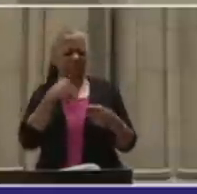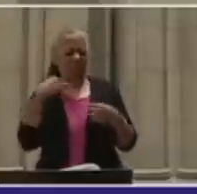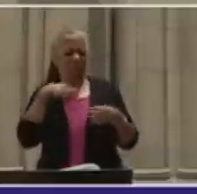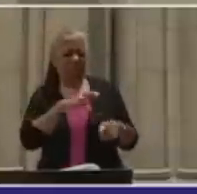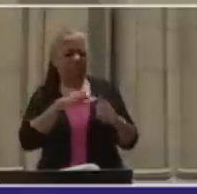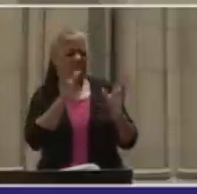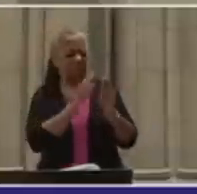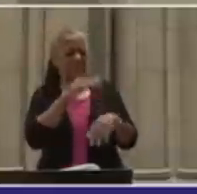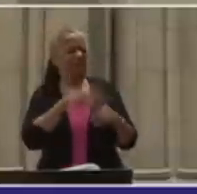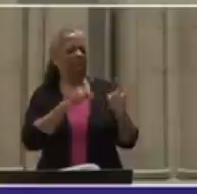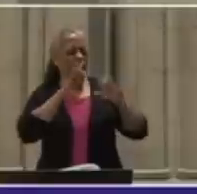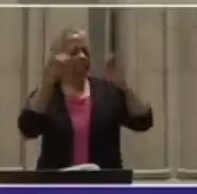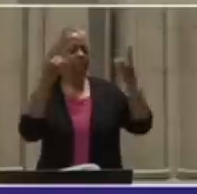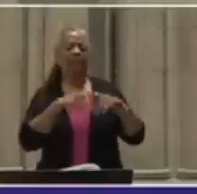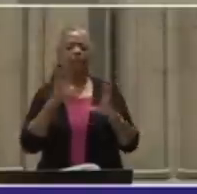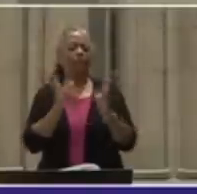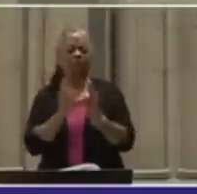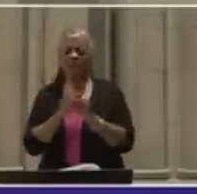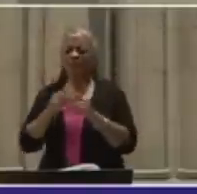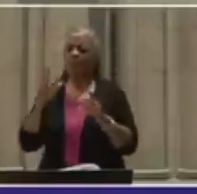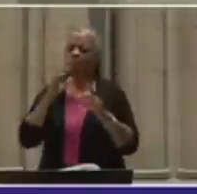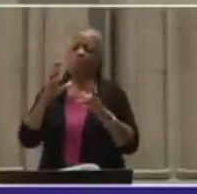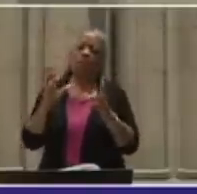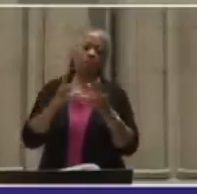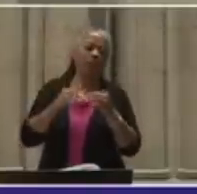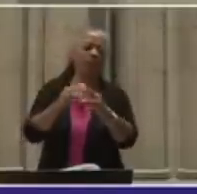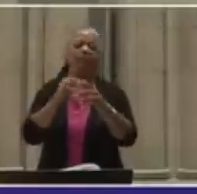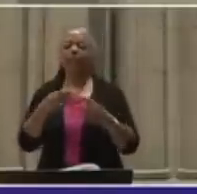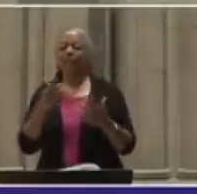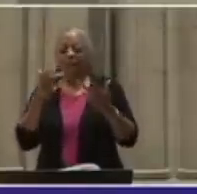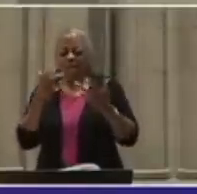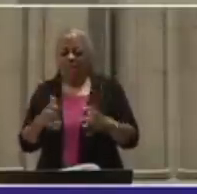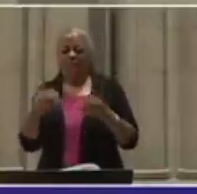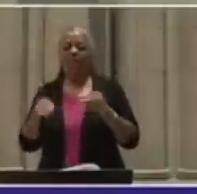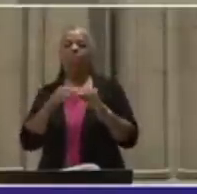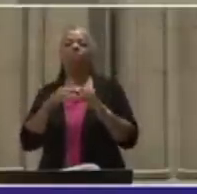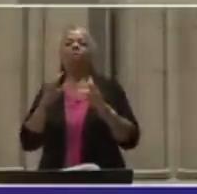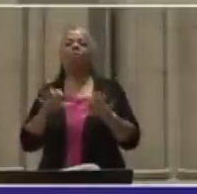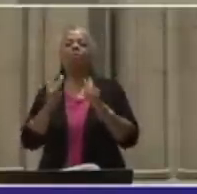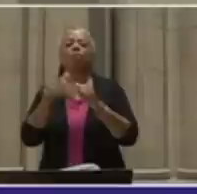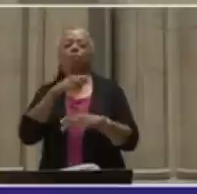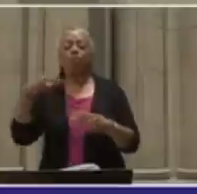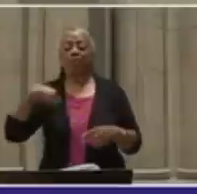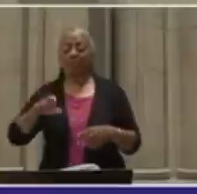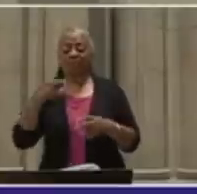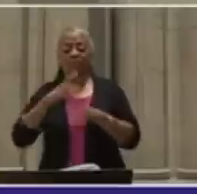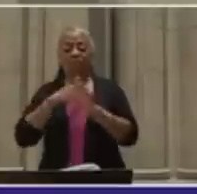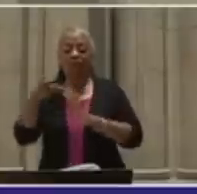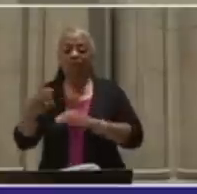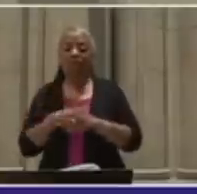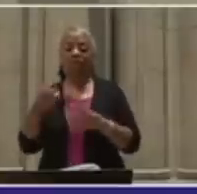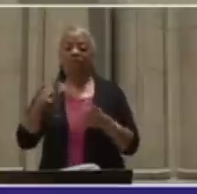fed up with your conferences, your conventions. I don't want anything more to do with your religion projects,